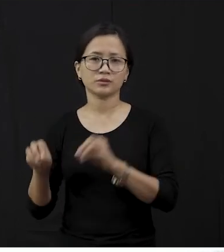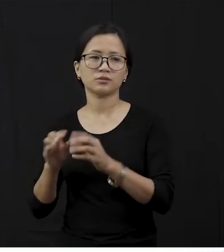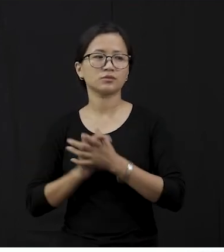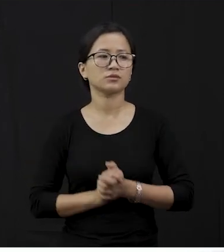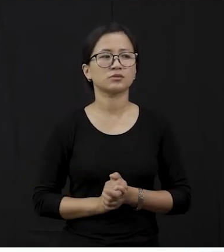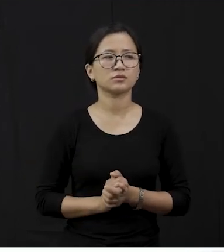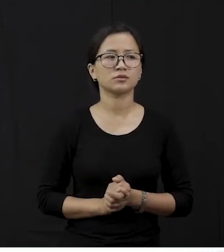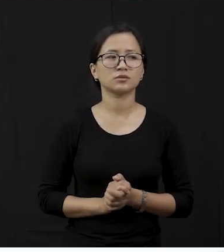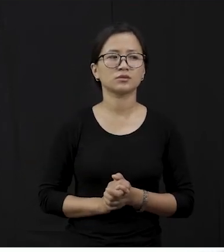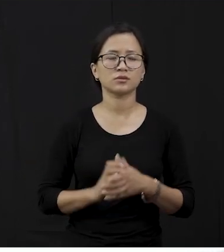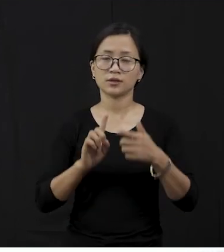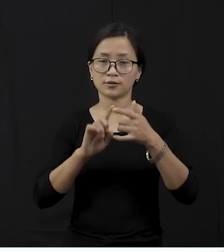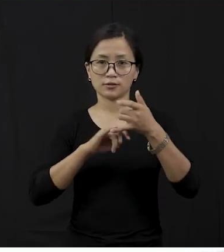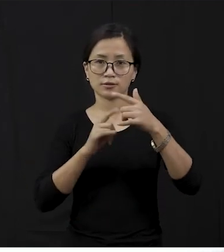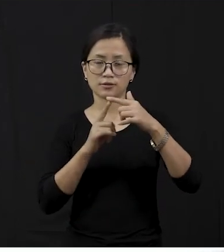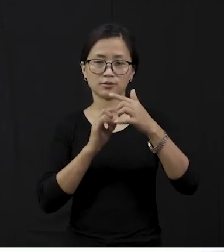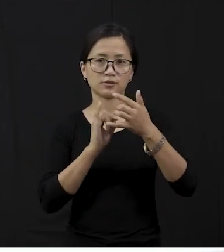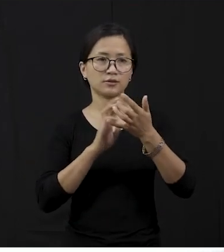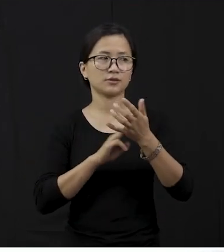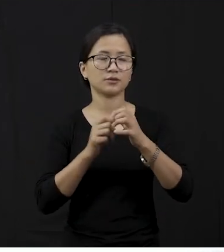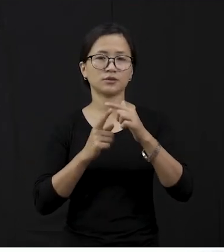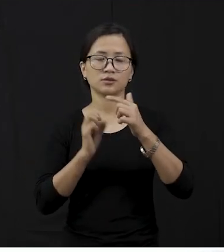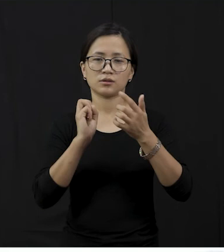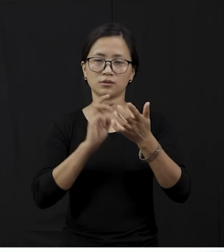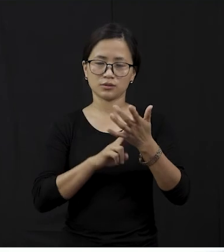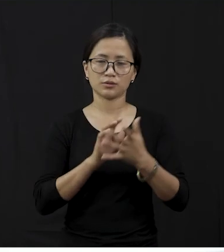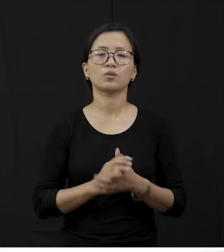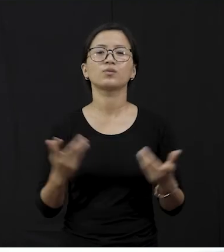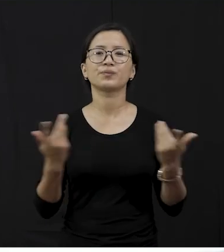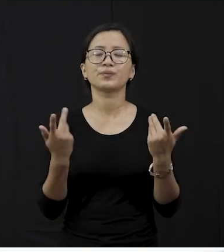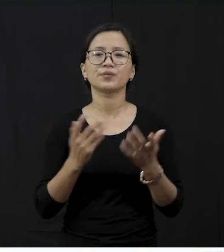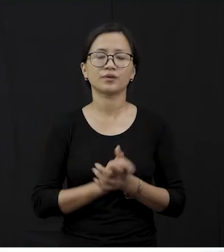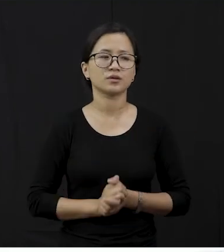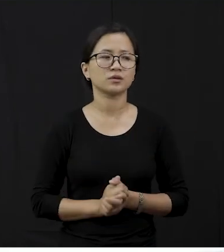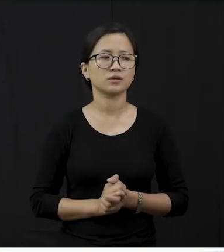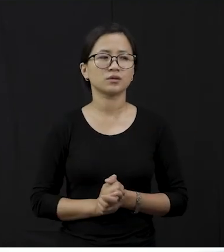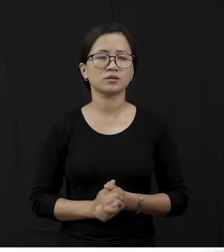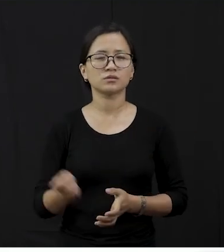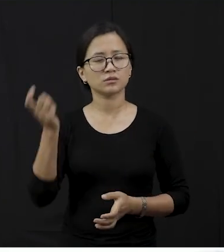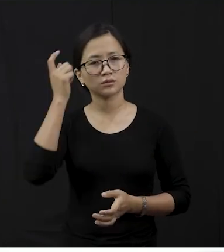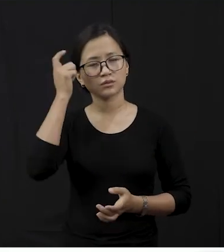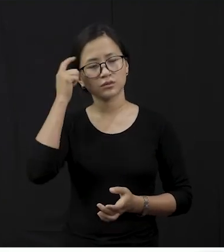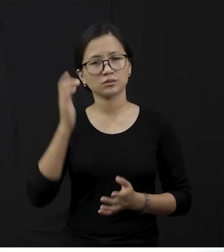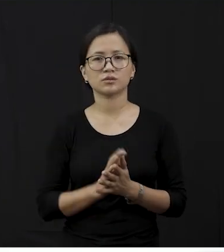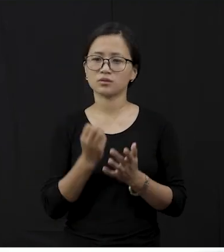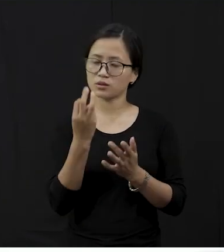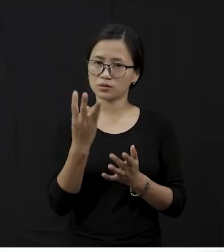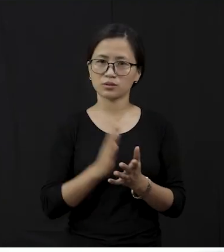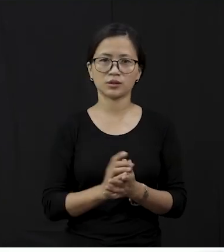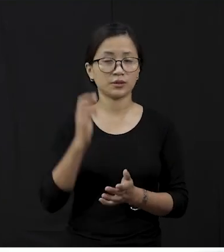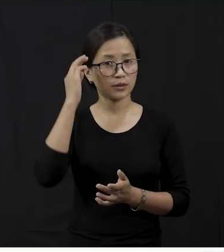session, that is estimation. Okay, what is estimation? What you thought or